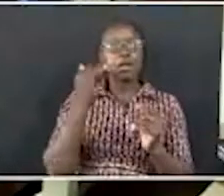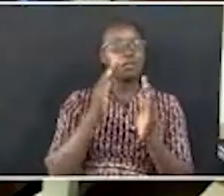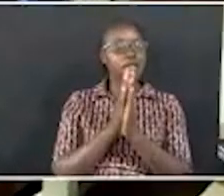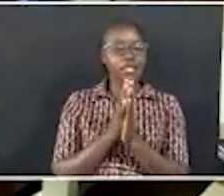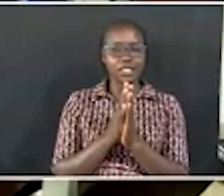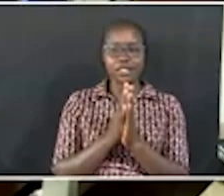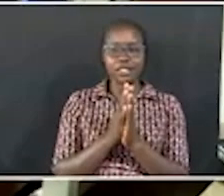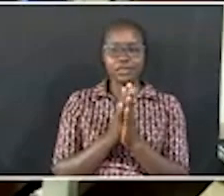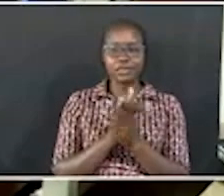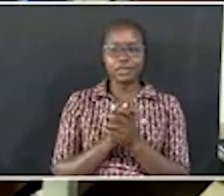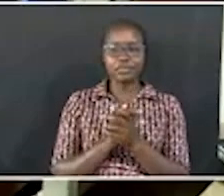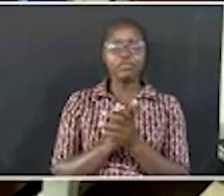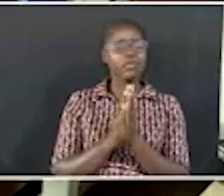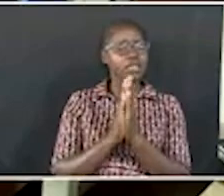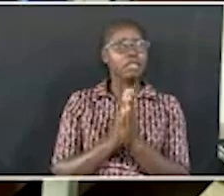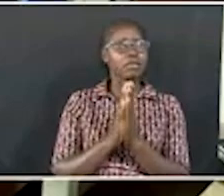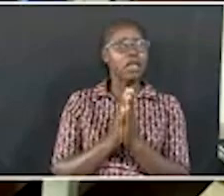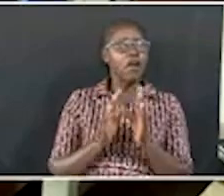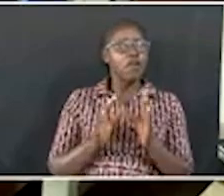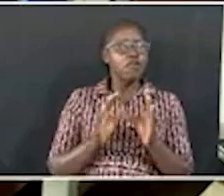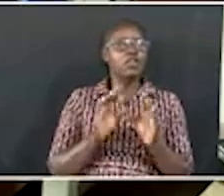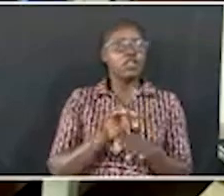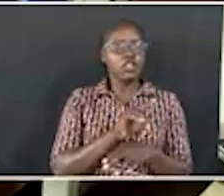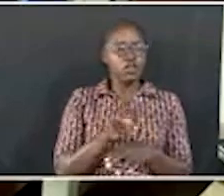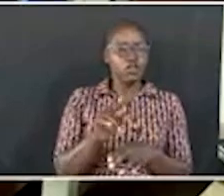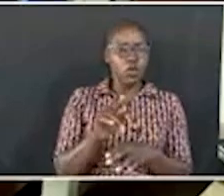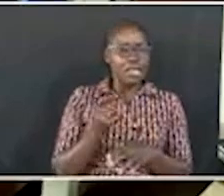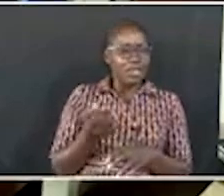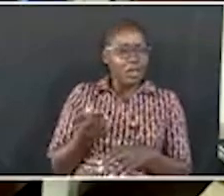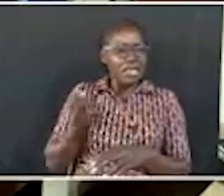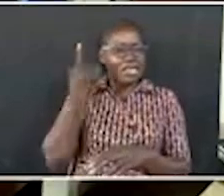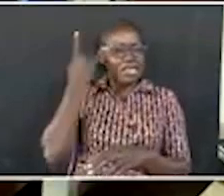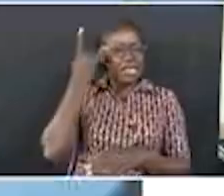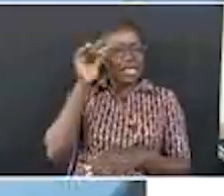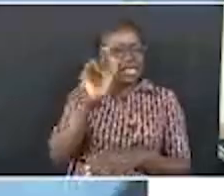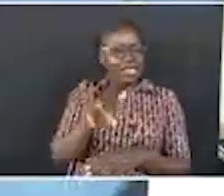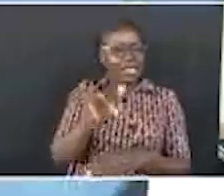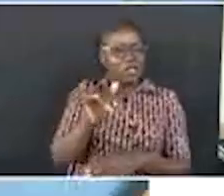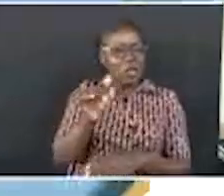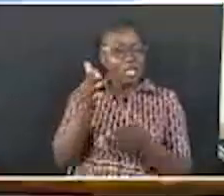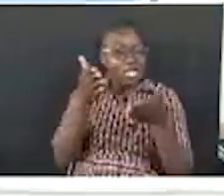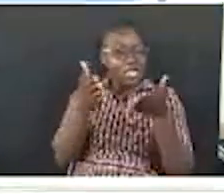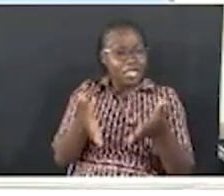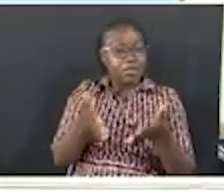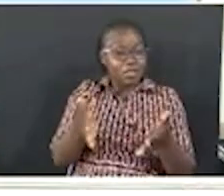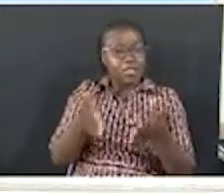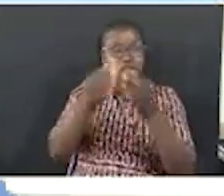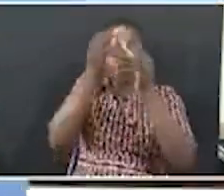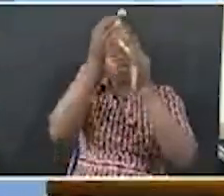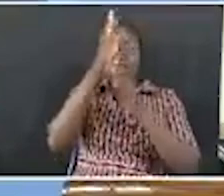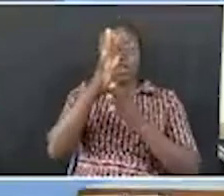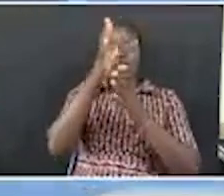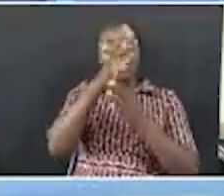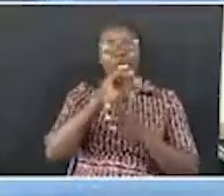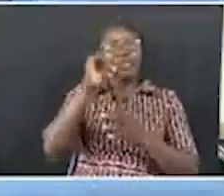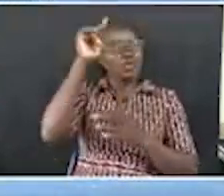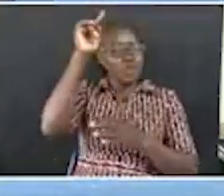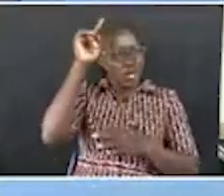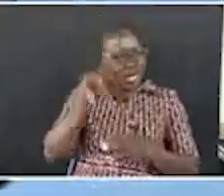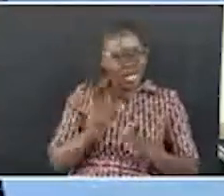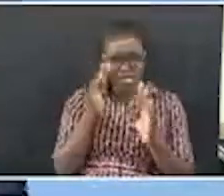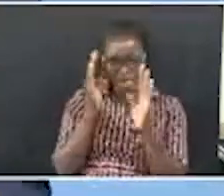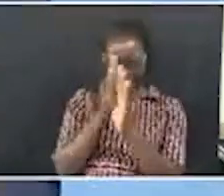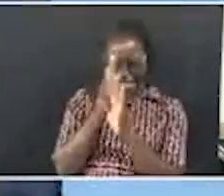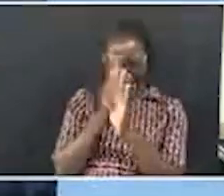Transformed by prayer. Prayer forces you to understand that you are in the presence of God and you cannot